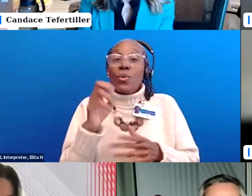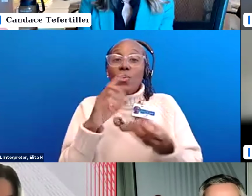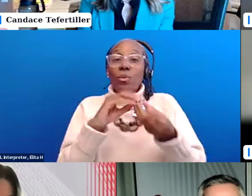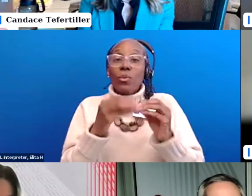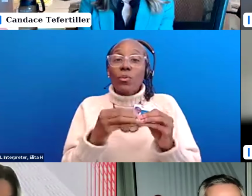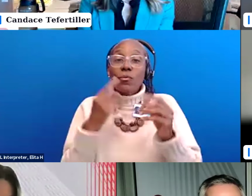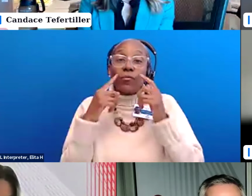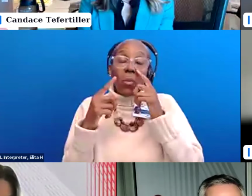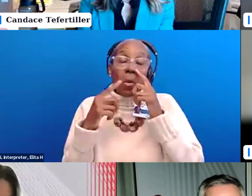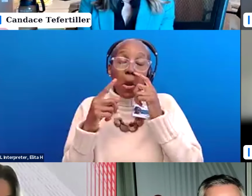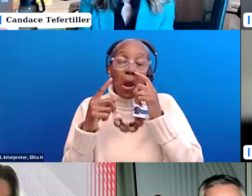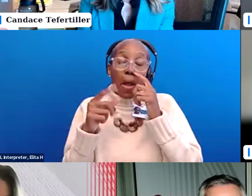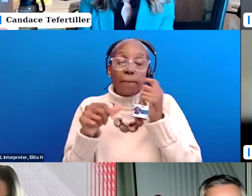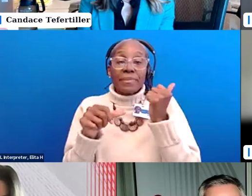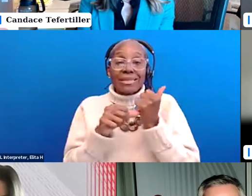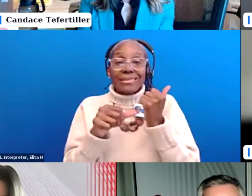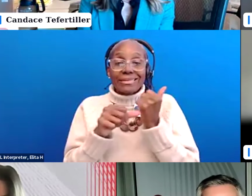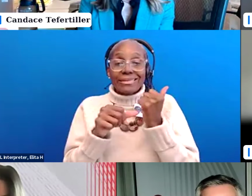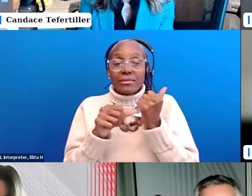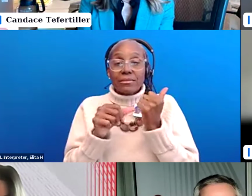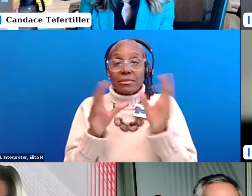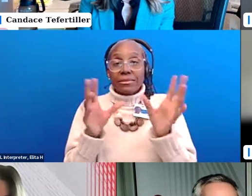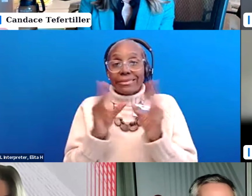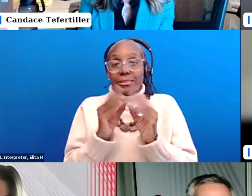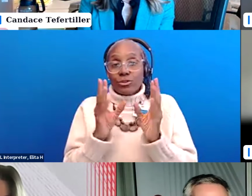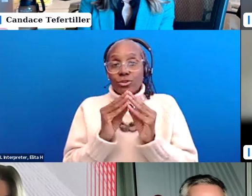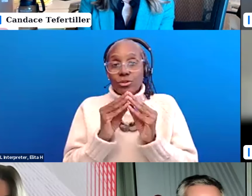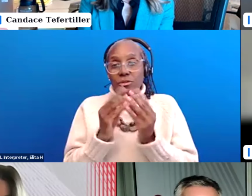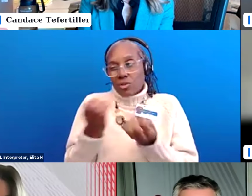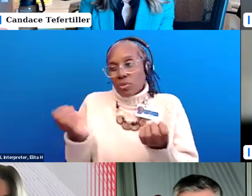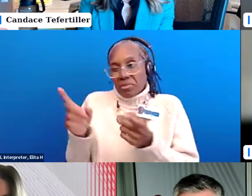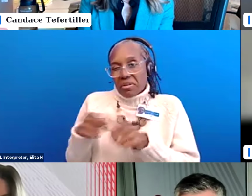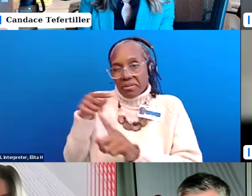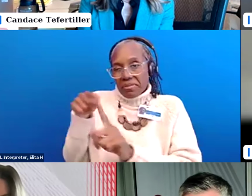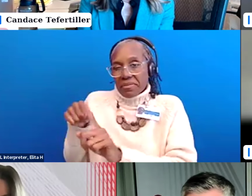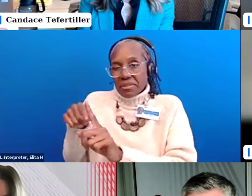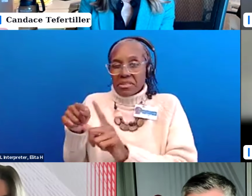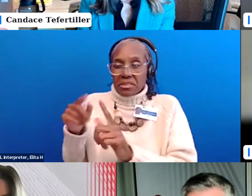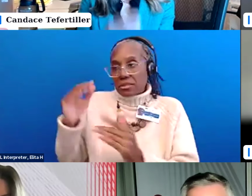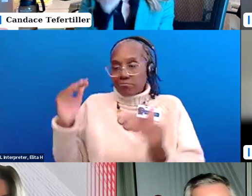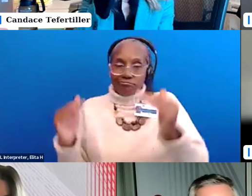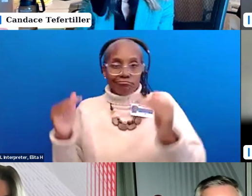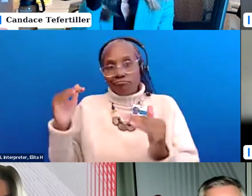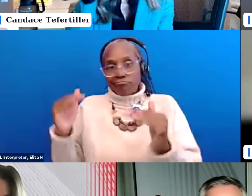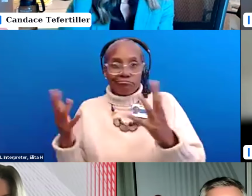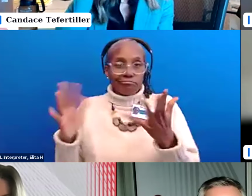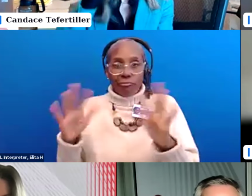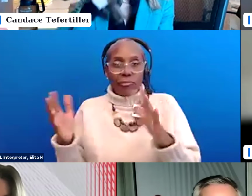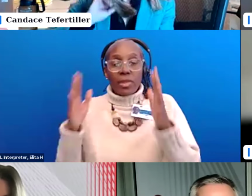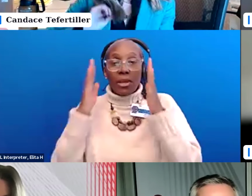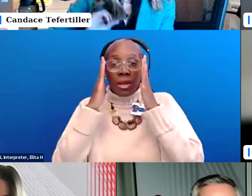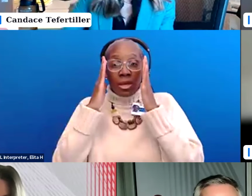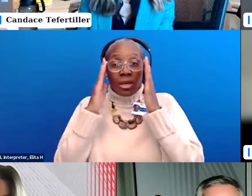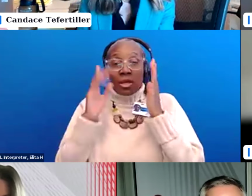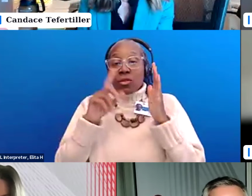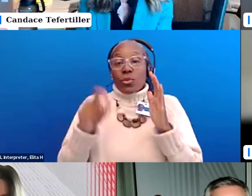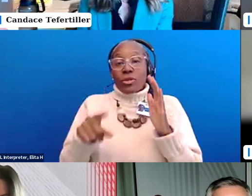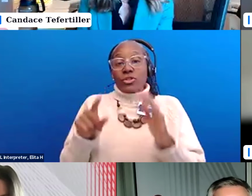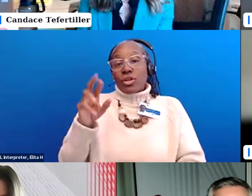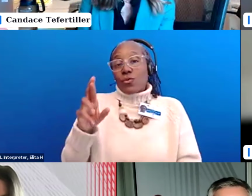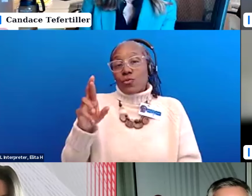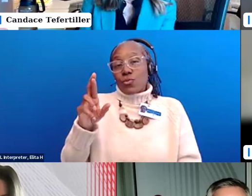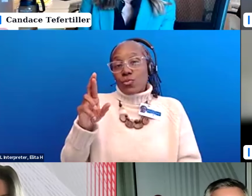for assisted sessions where equipment like this is leveraged. So really the question of